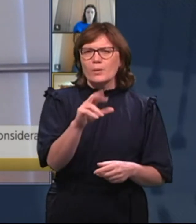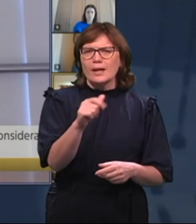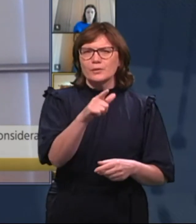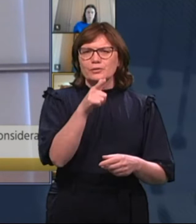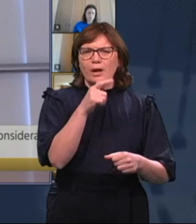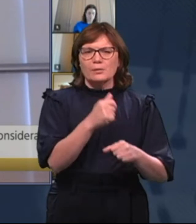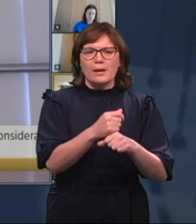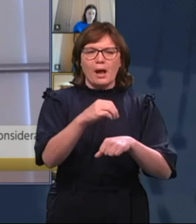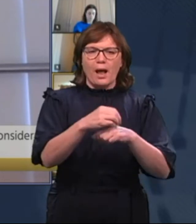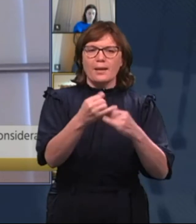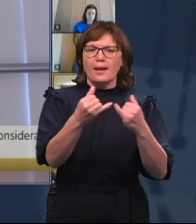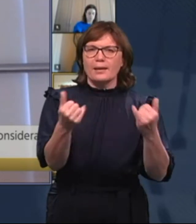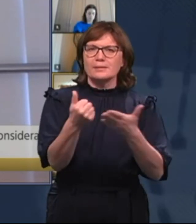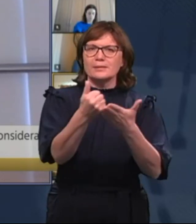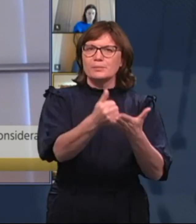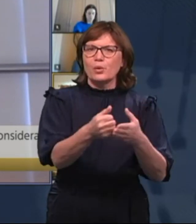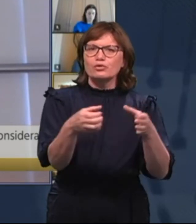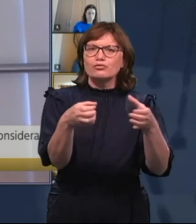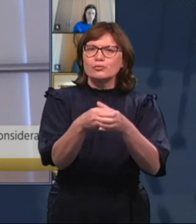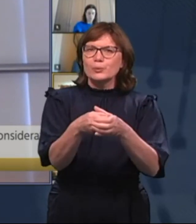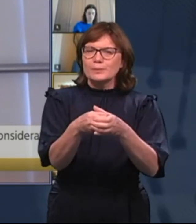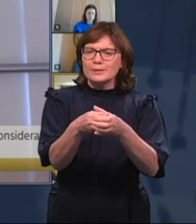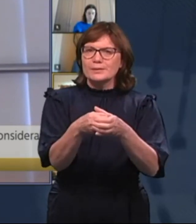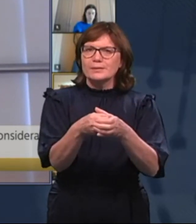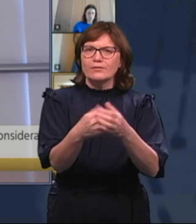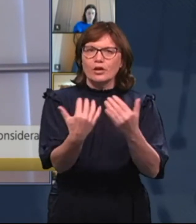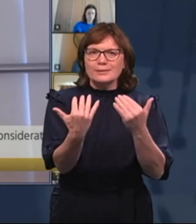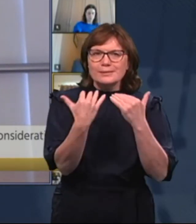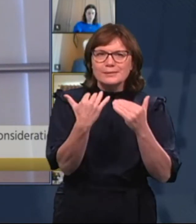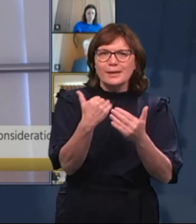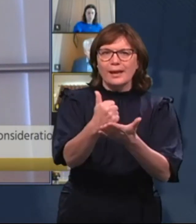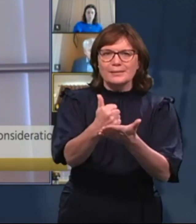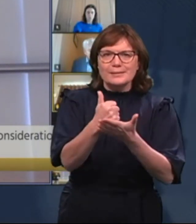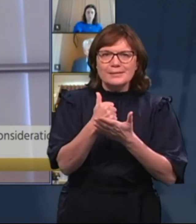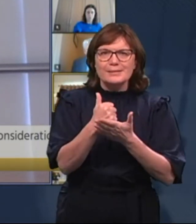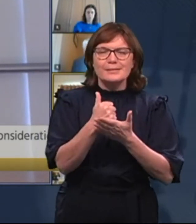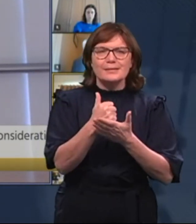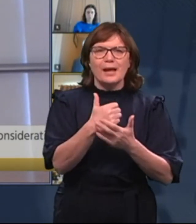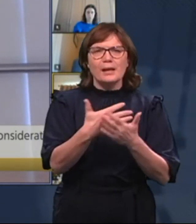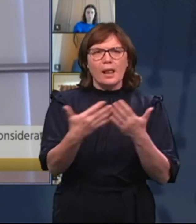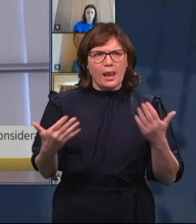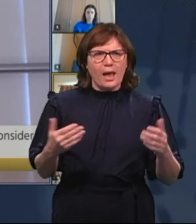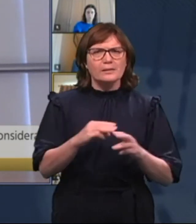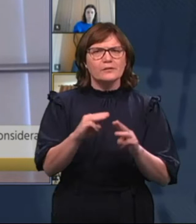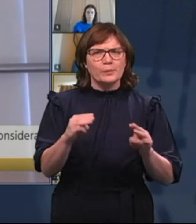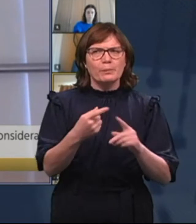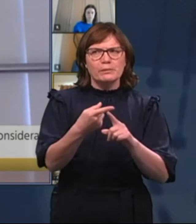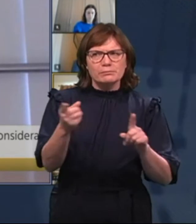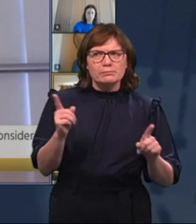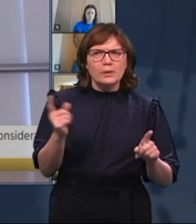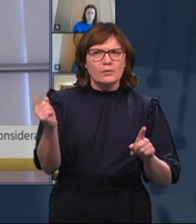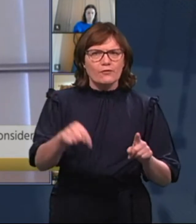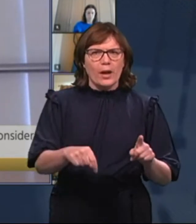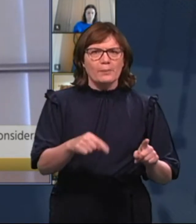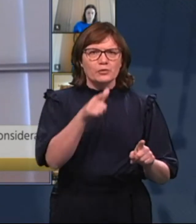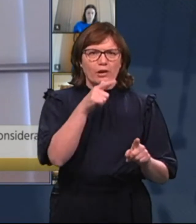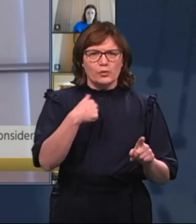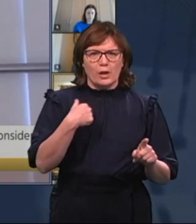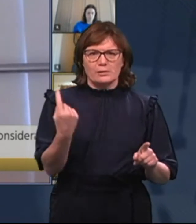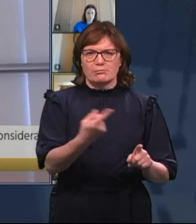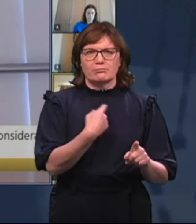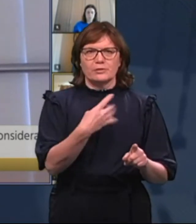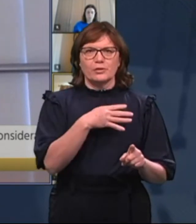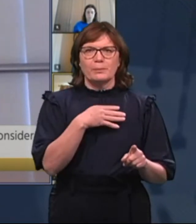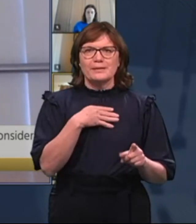as conduits of information and assistance. And this is also really common among people appearing before the Committee with Disabilities and their families, who only learn